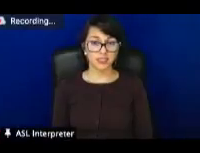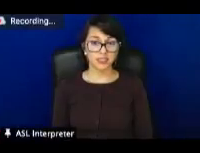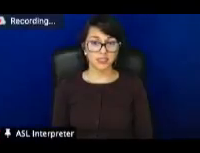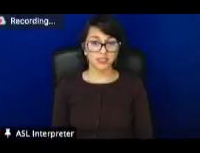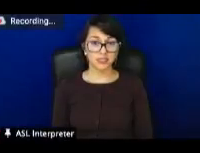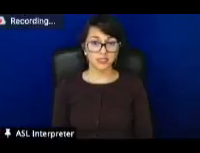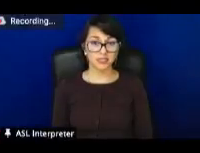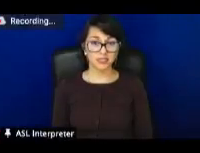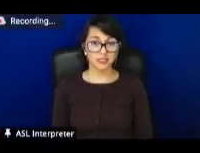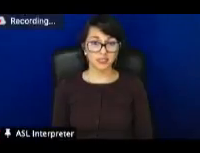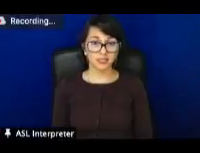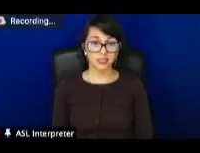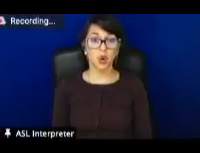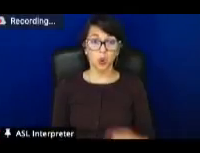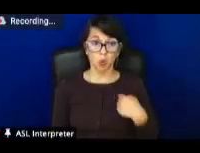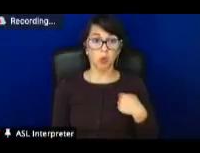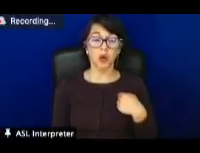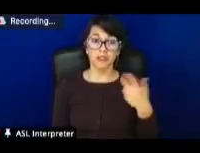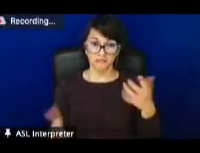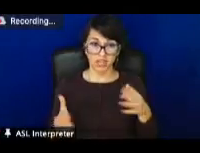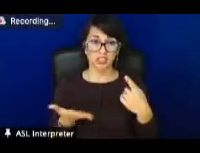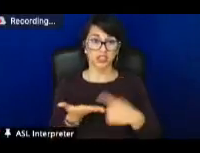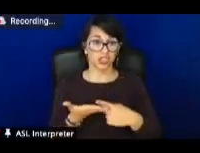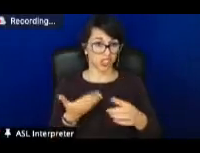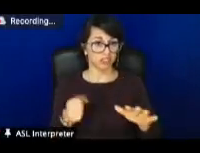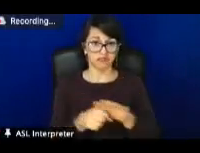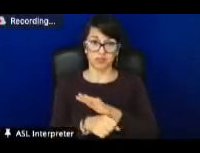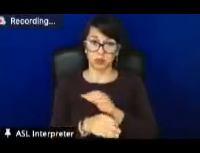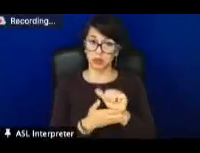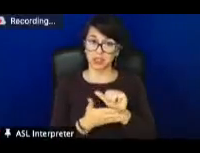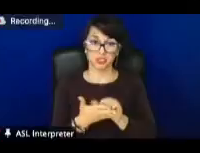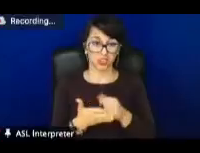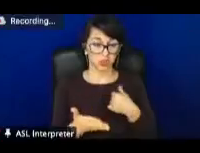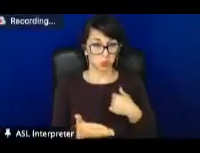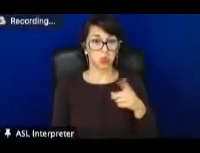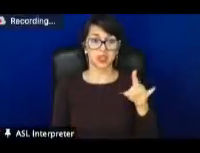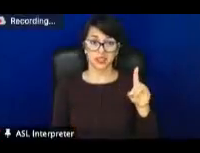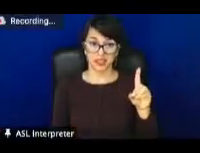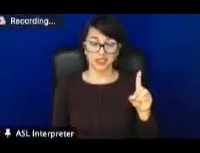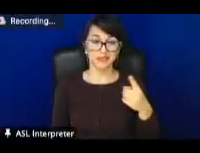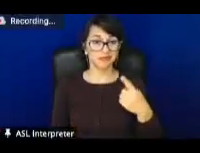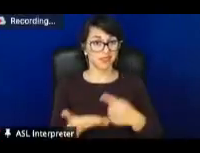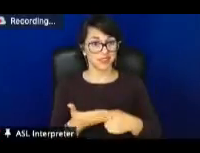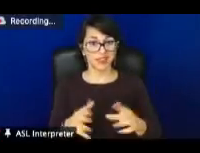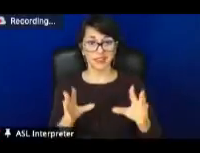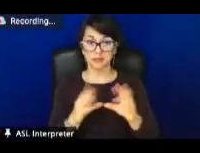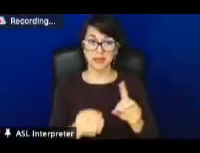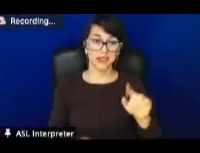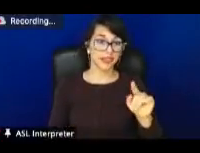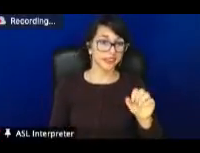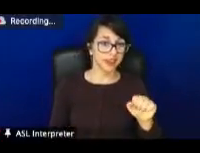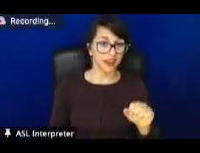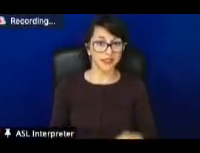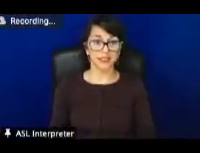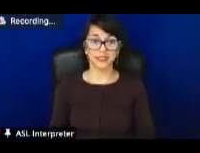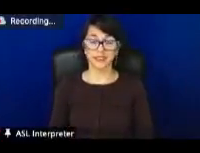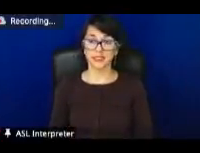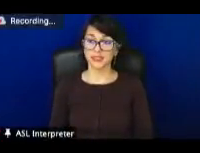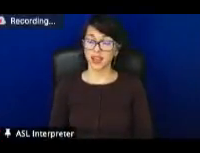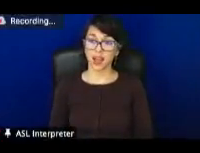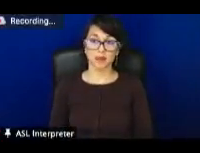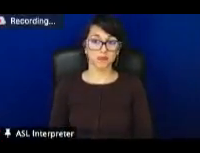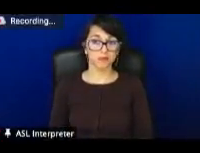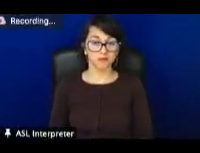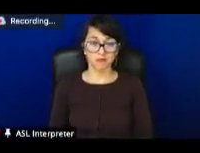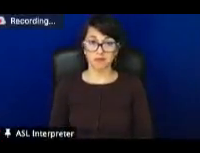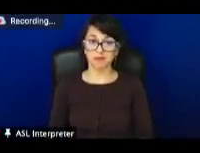That we've gone through the agenda, we've discussed meeting dates, and agenda